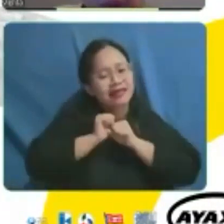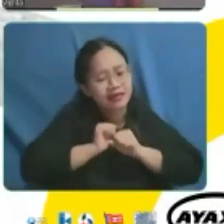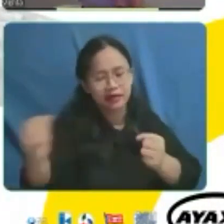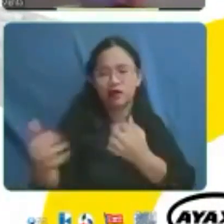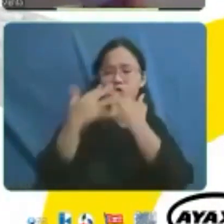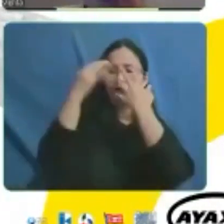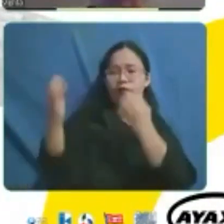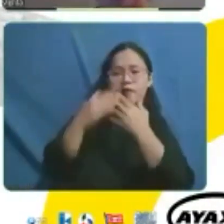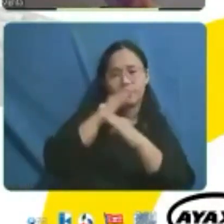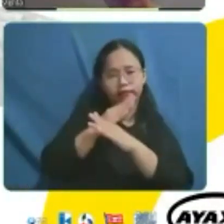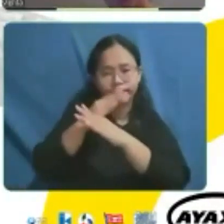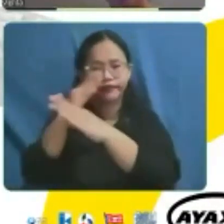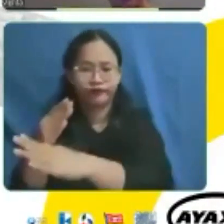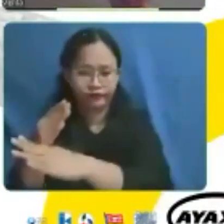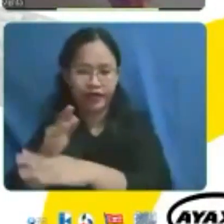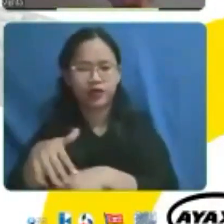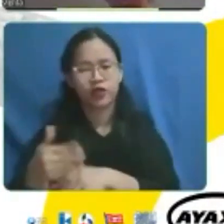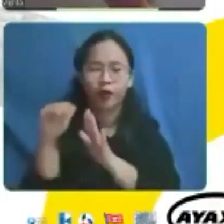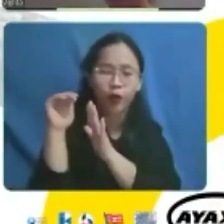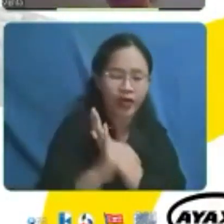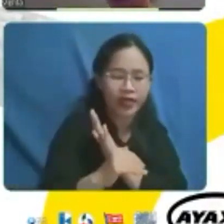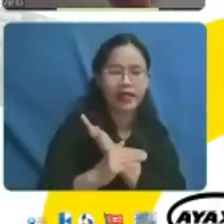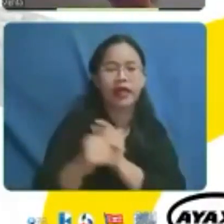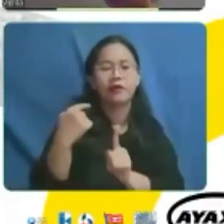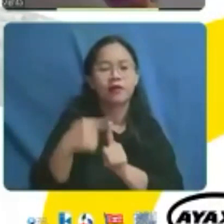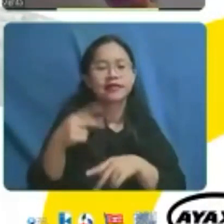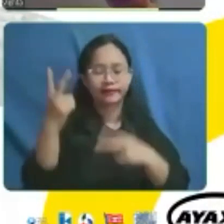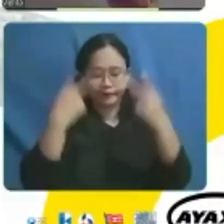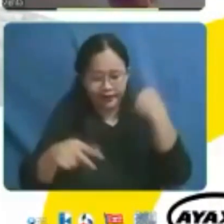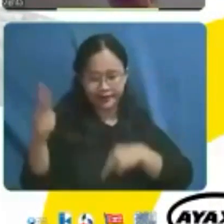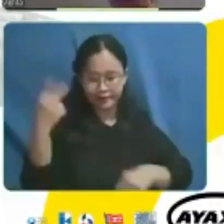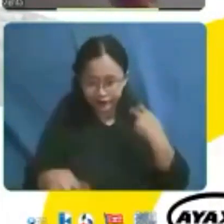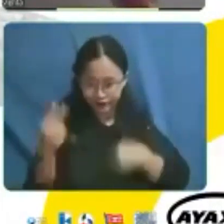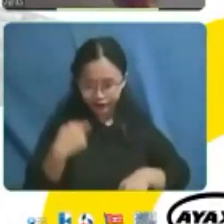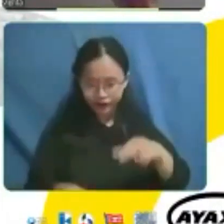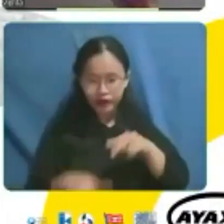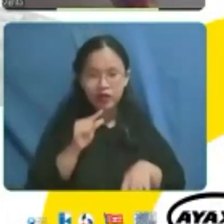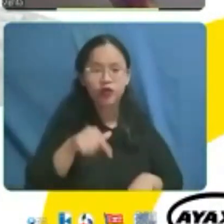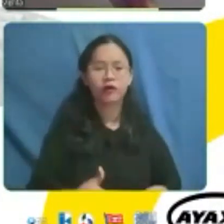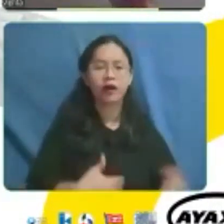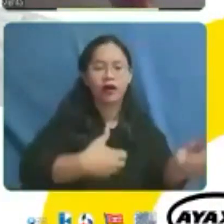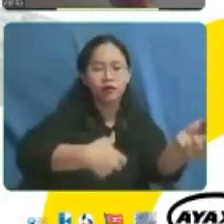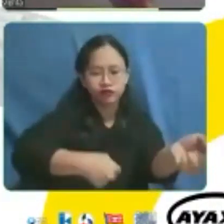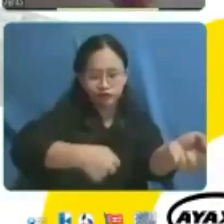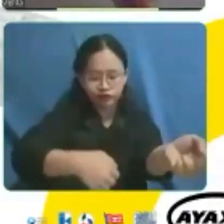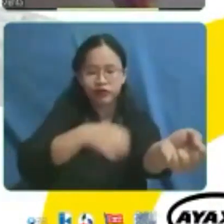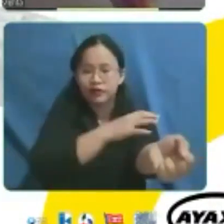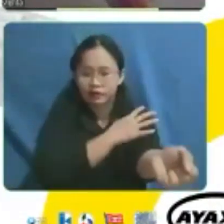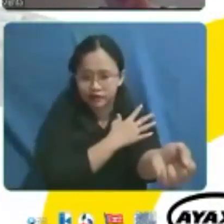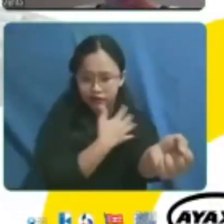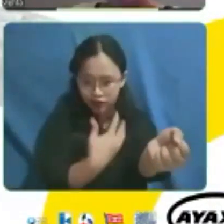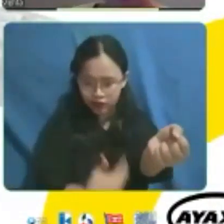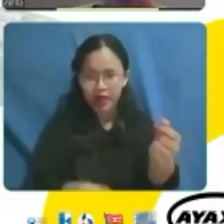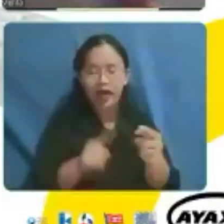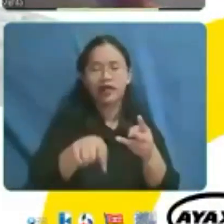and blood glucose levels to really engage the public further. Next slide.